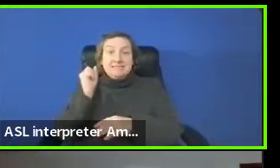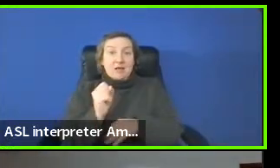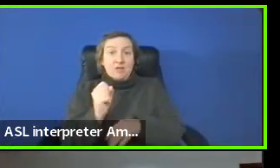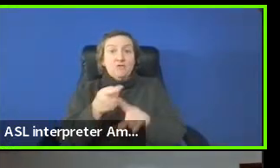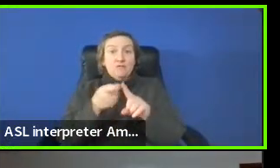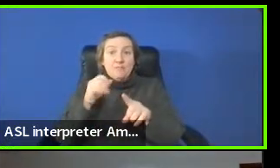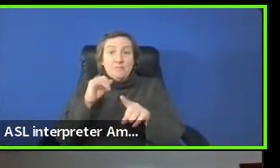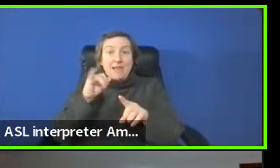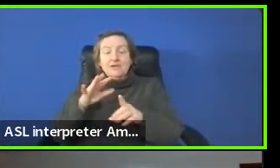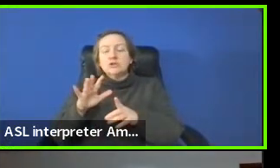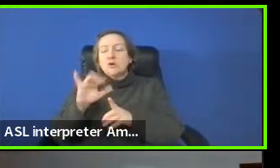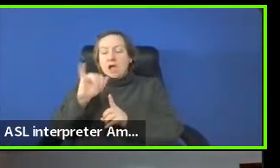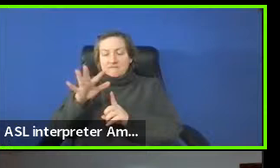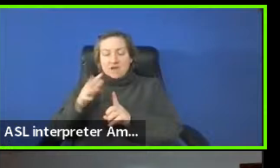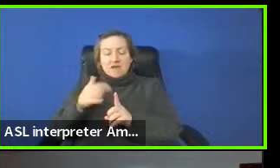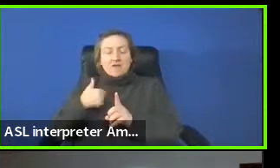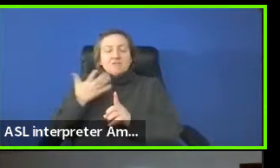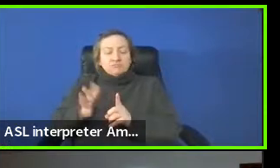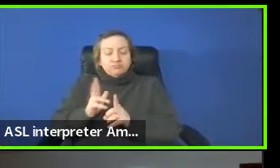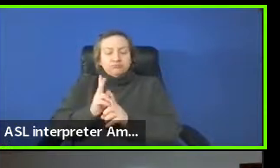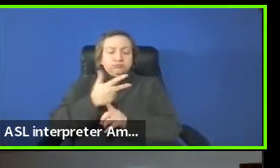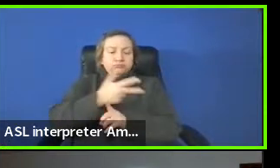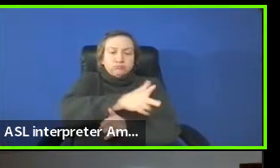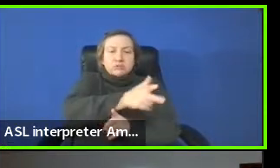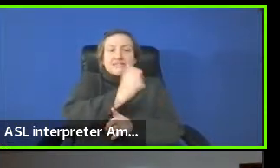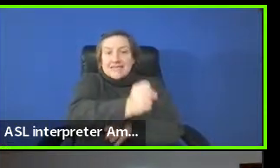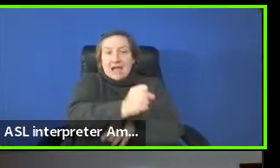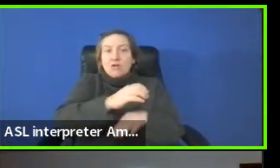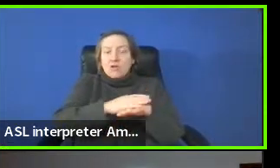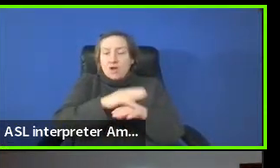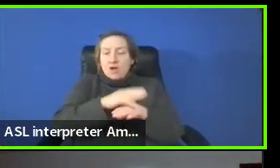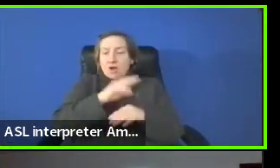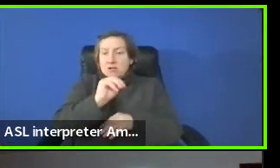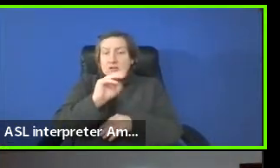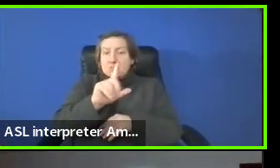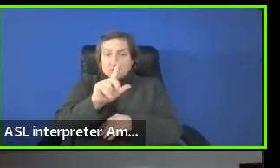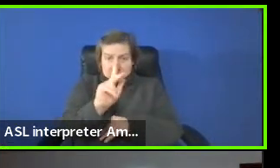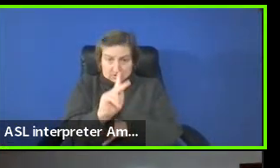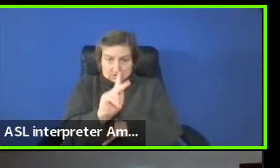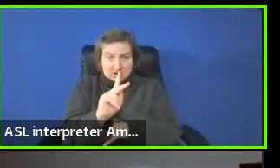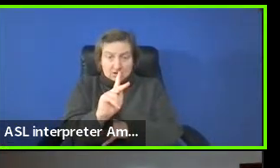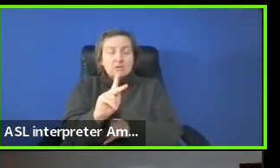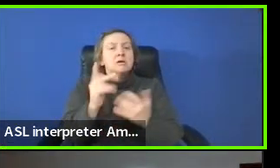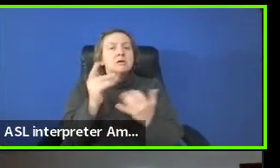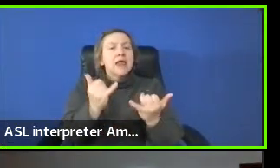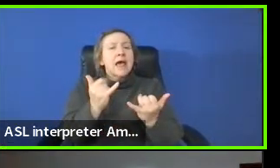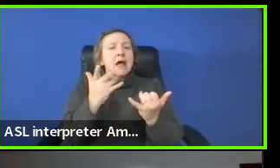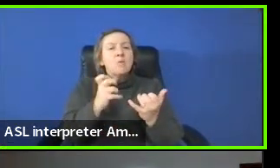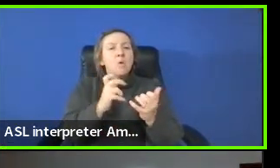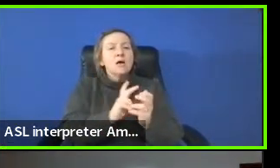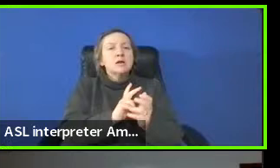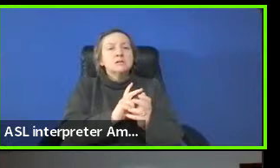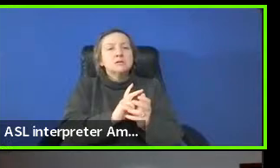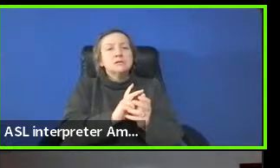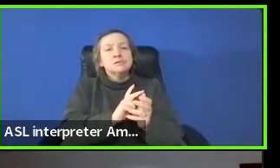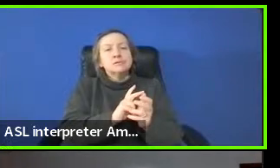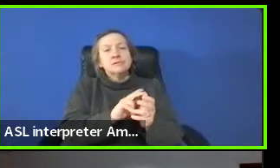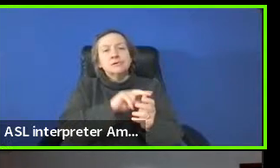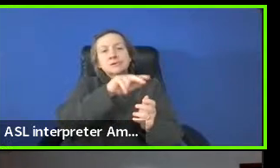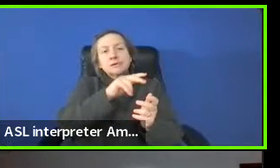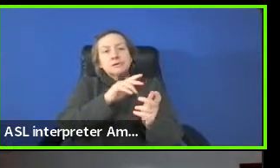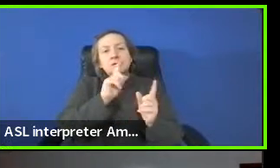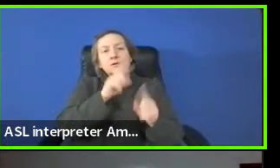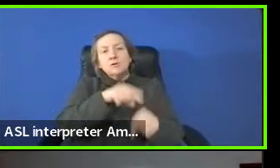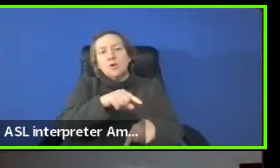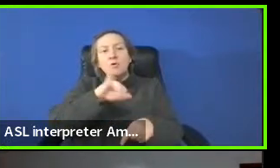So I've left I-5, I'm going south on Martin Luther King, and I want to get over to Bridgeton, or let's call it the Jubitz problem. I want to get